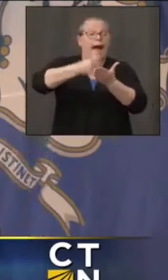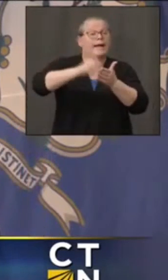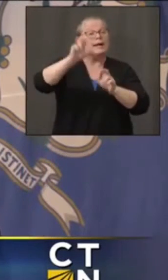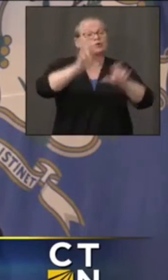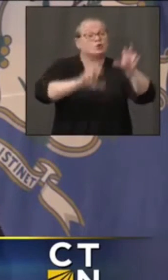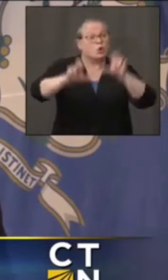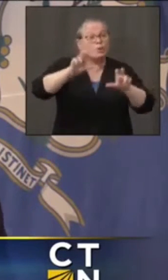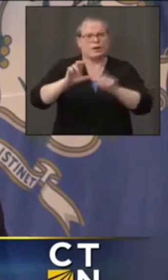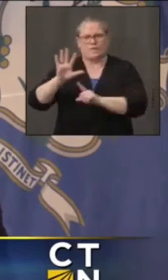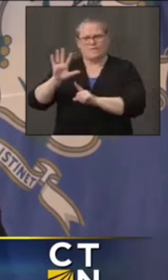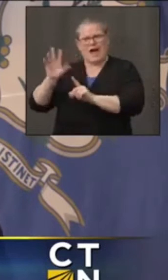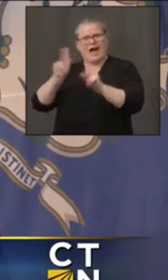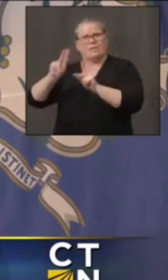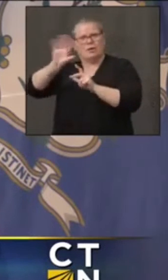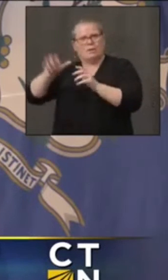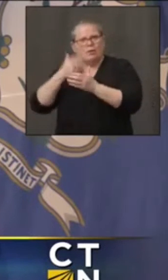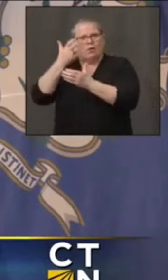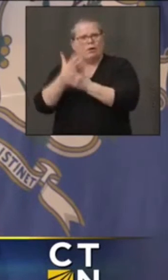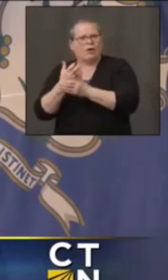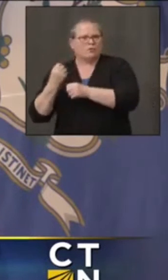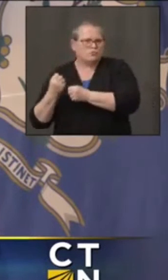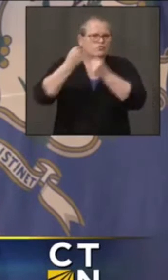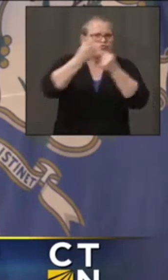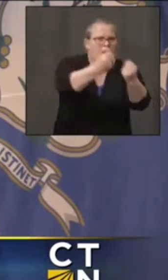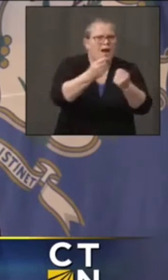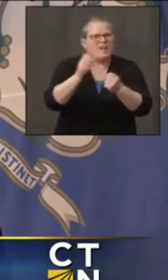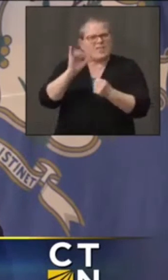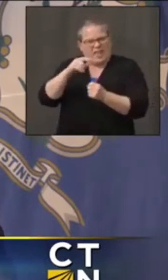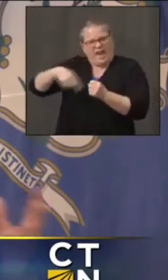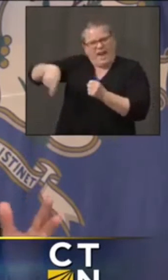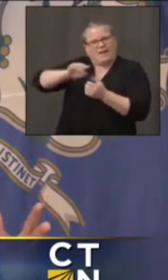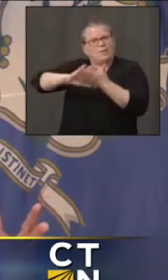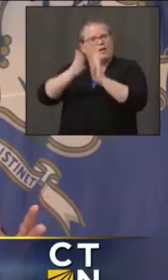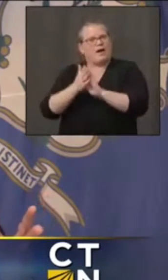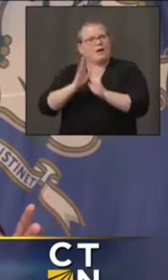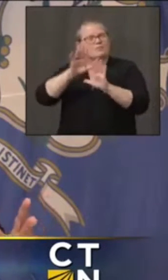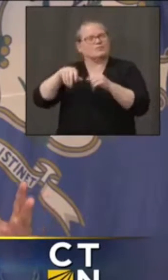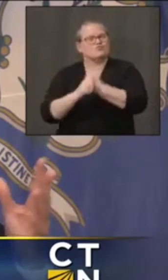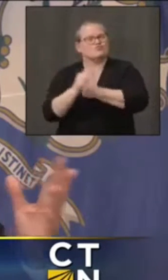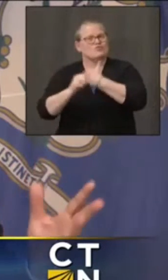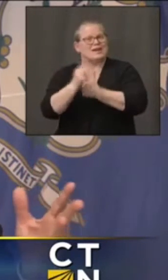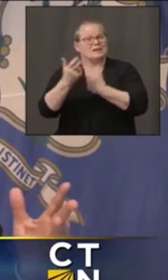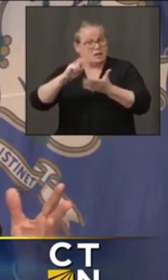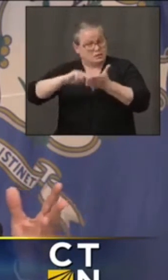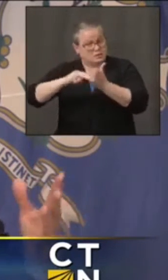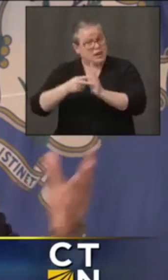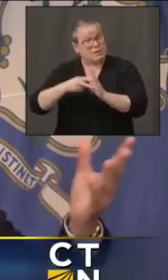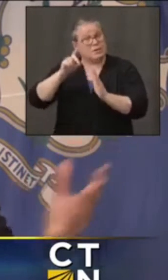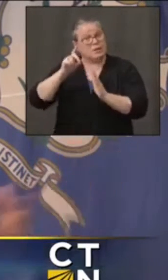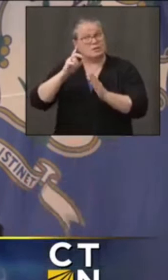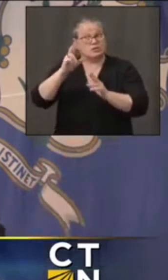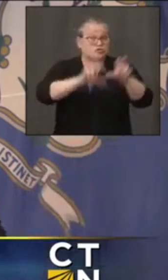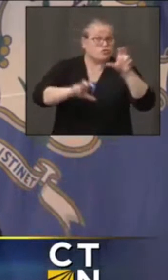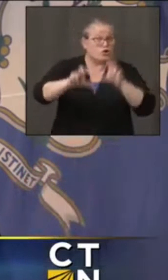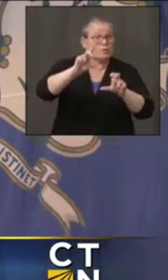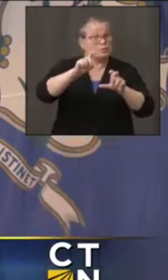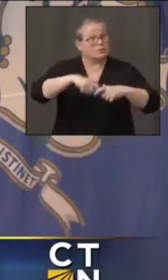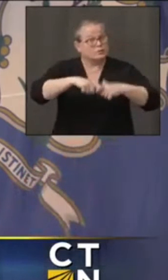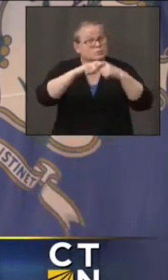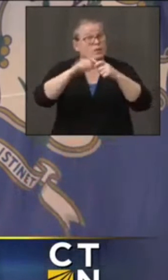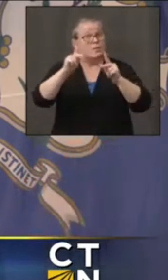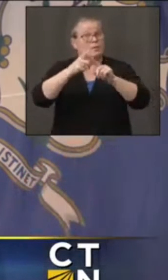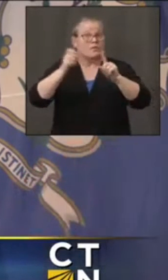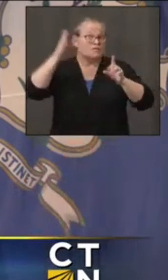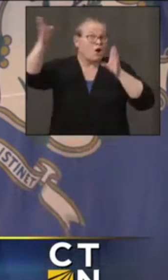room. That's where the risk is. Does that mean we're going to have to think about doing something with these tournaments where people are coming from far